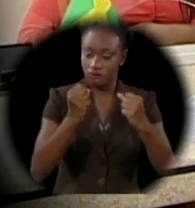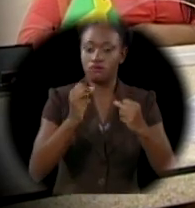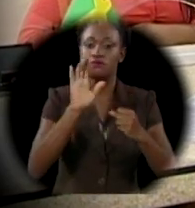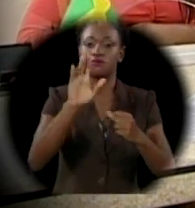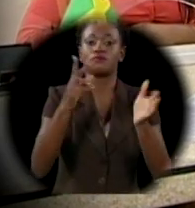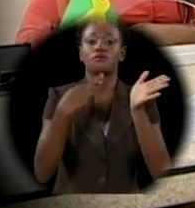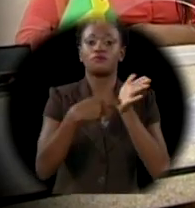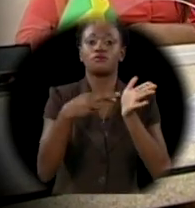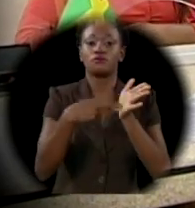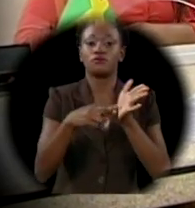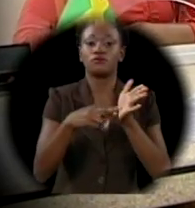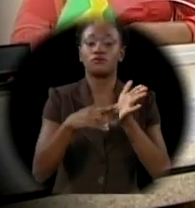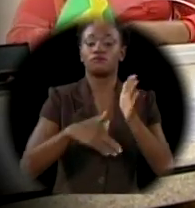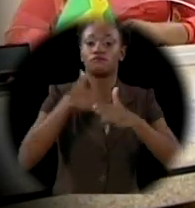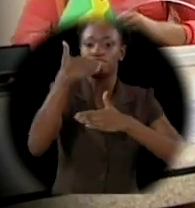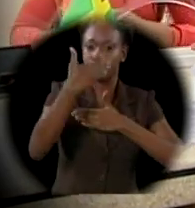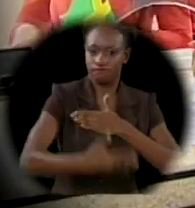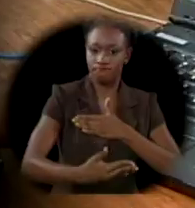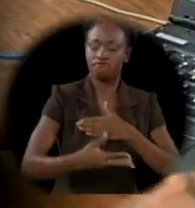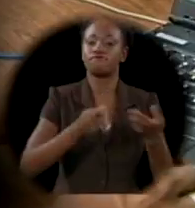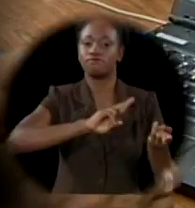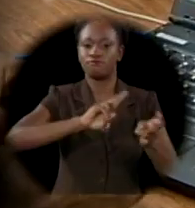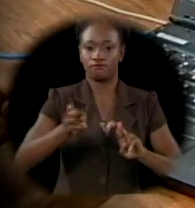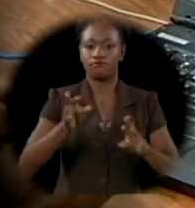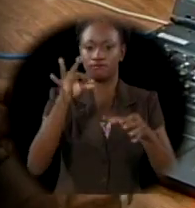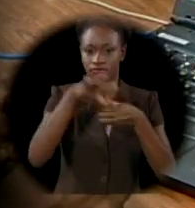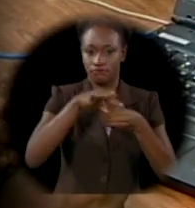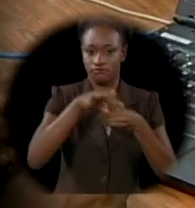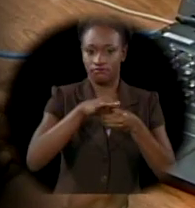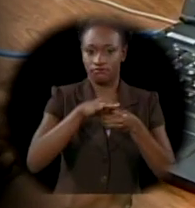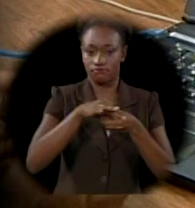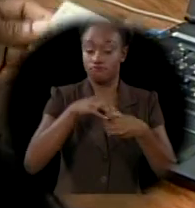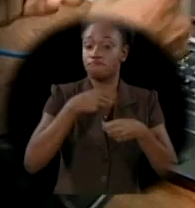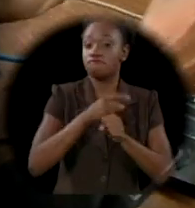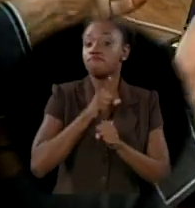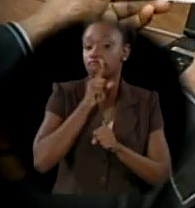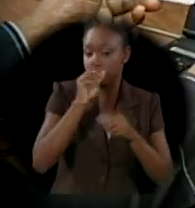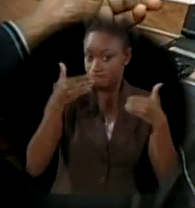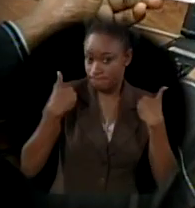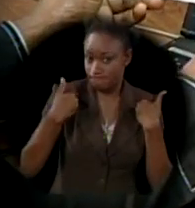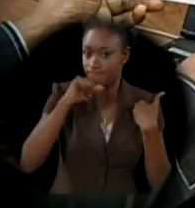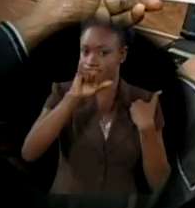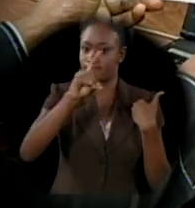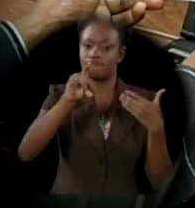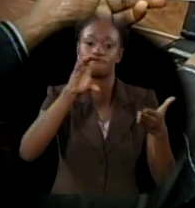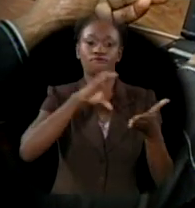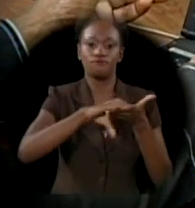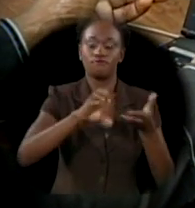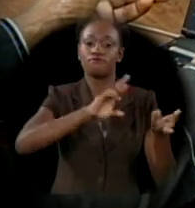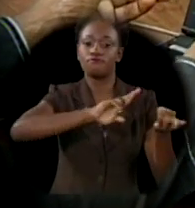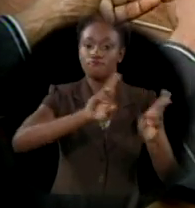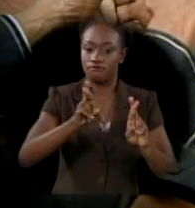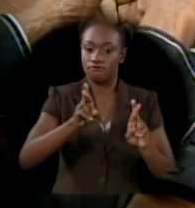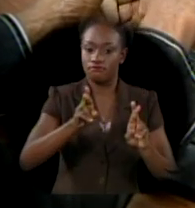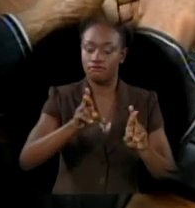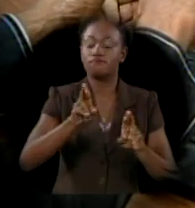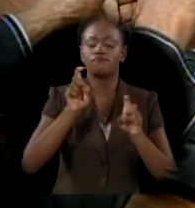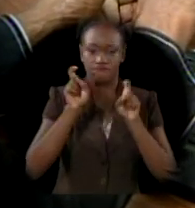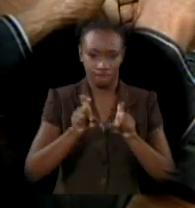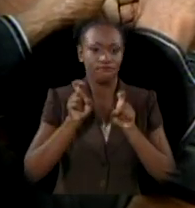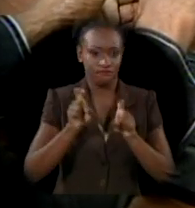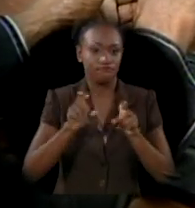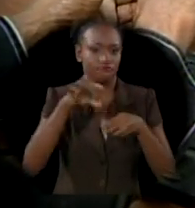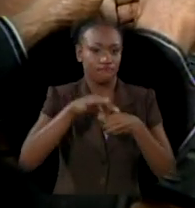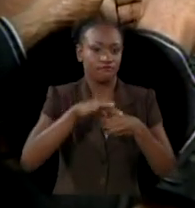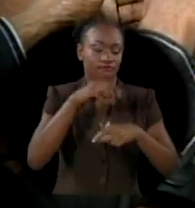After confirming your registration, it's time to get ready to vote. Have your voter identification card at hand. You will need